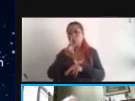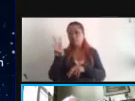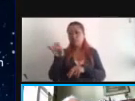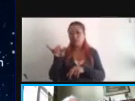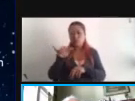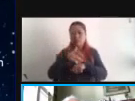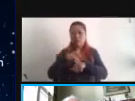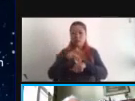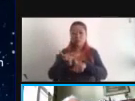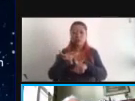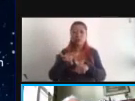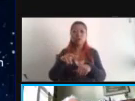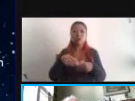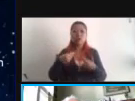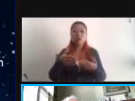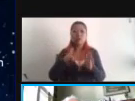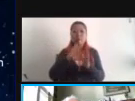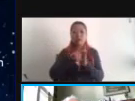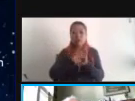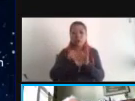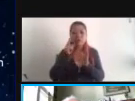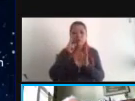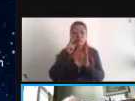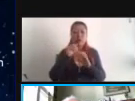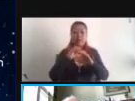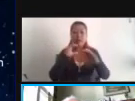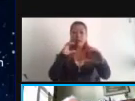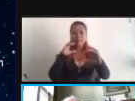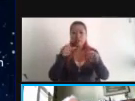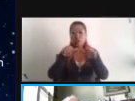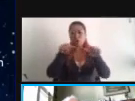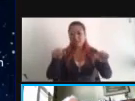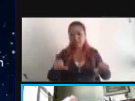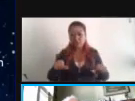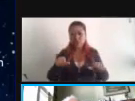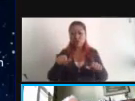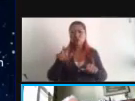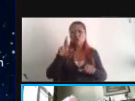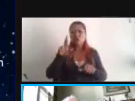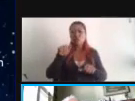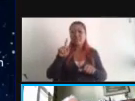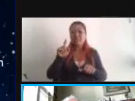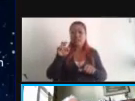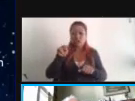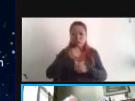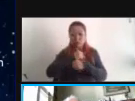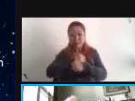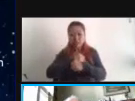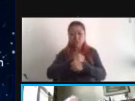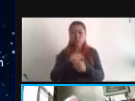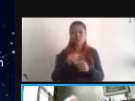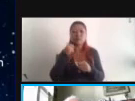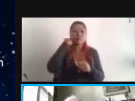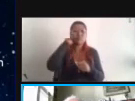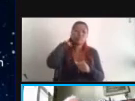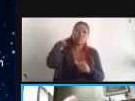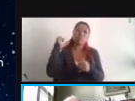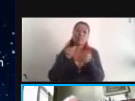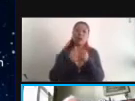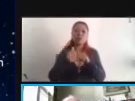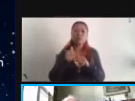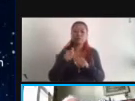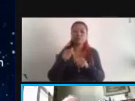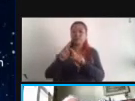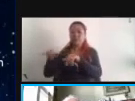on cabin architecture, radiation protection, how to implement the standards that we